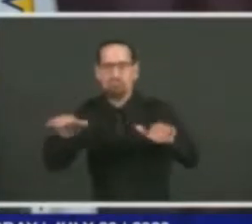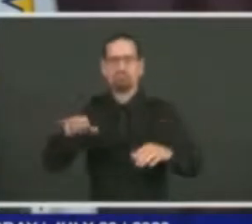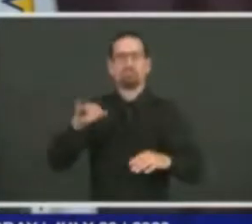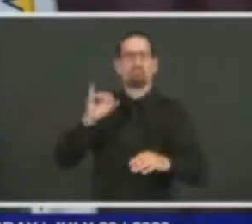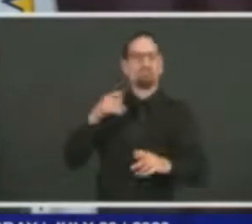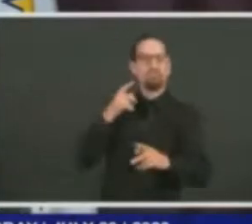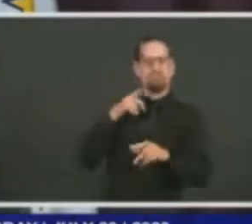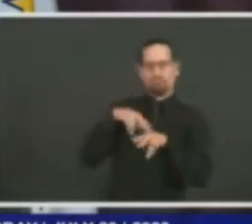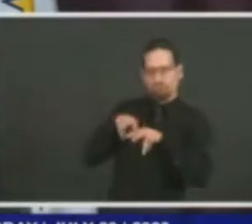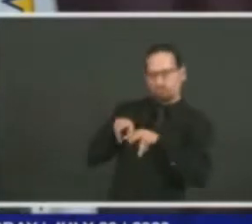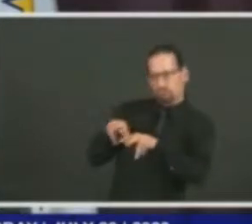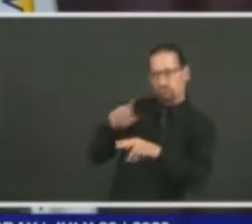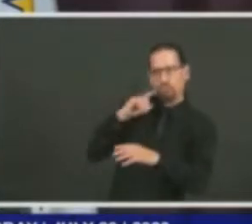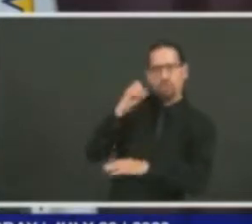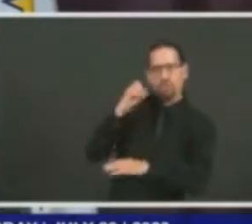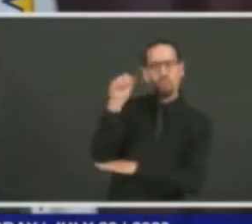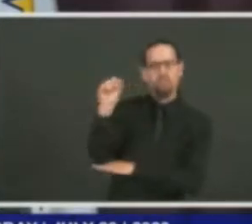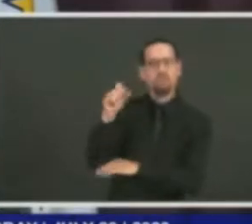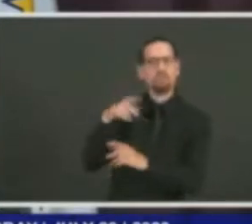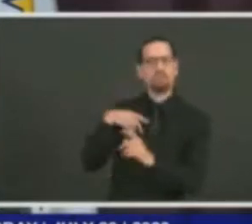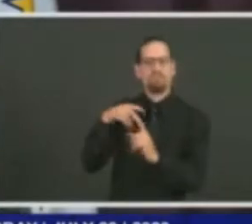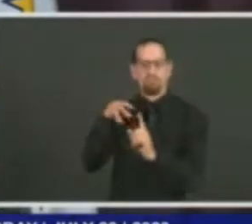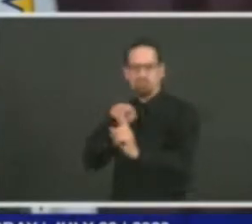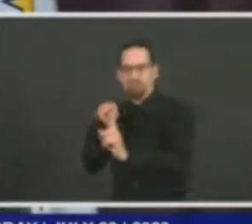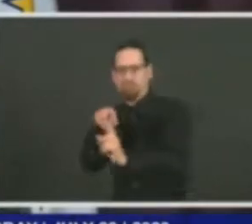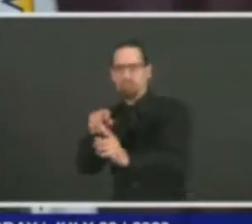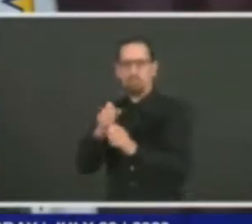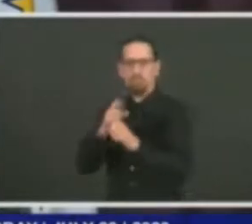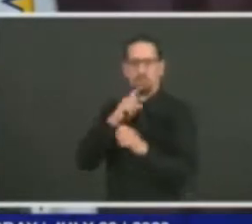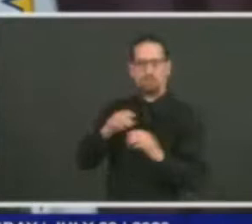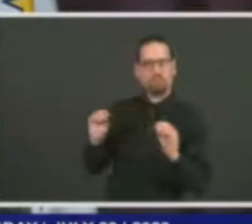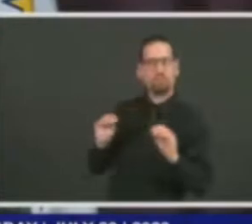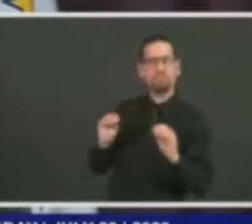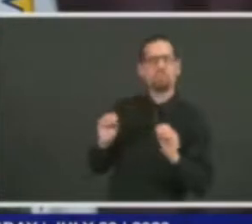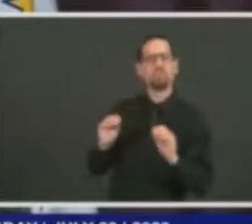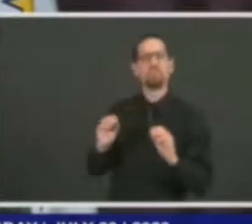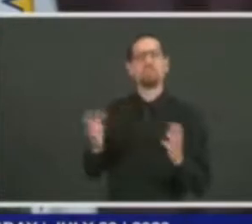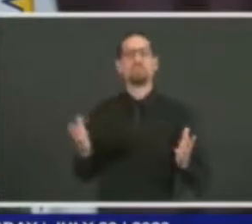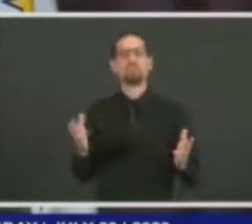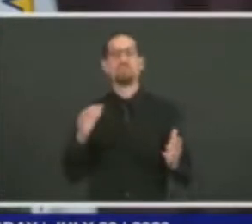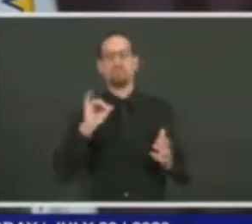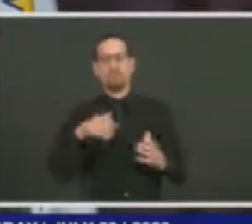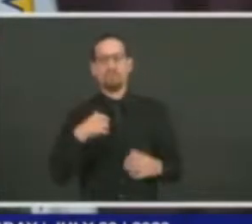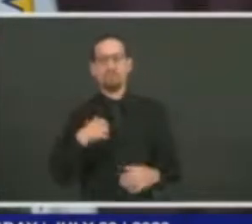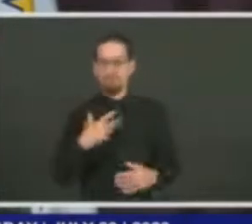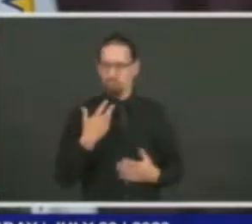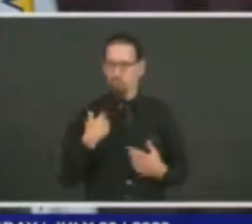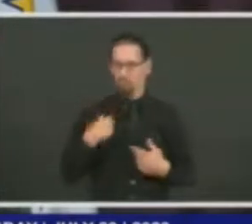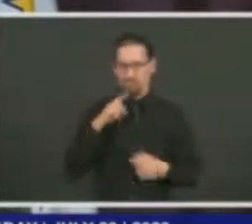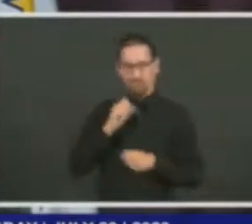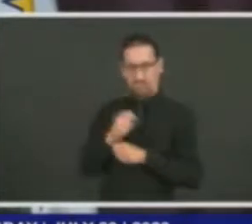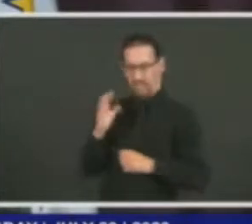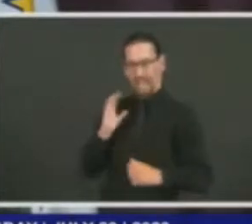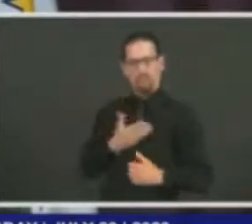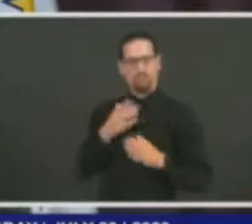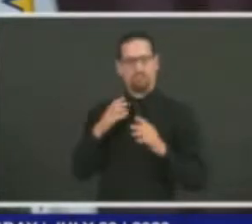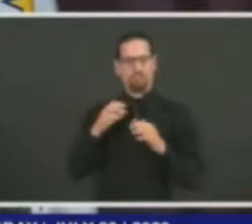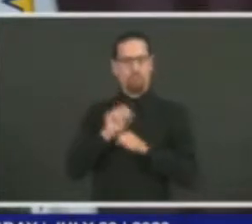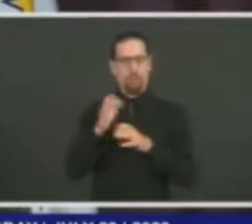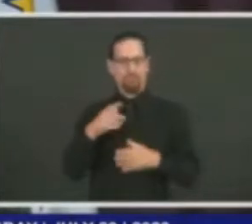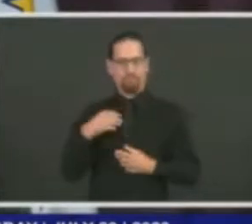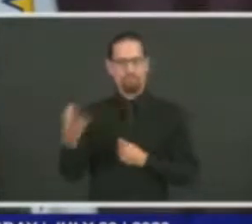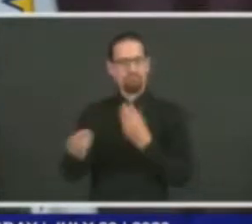and we haven't seen a lot of cases attributable to them. Now, we were there passing out masks. We are there passing out masks for all the